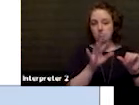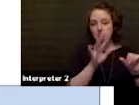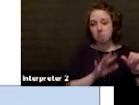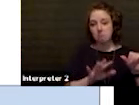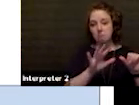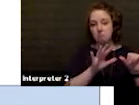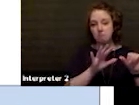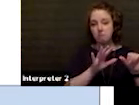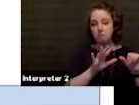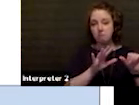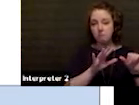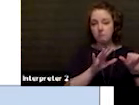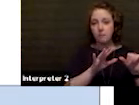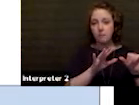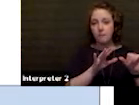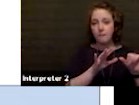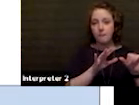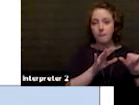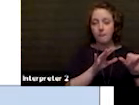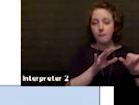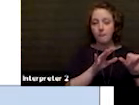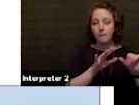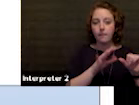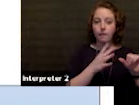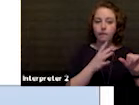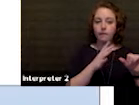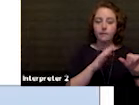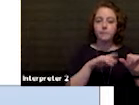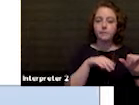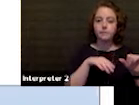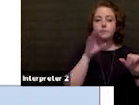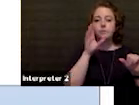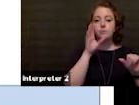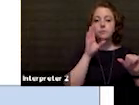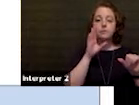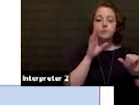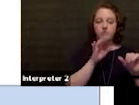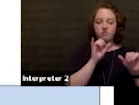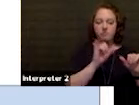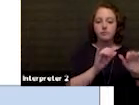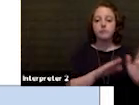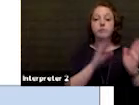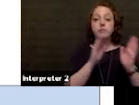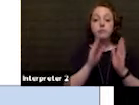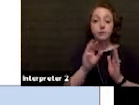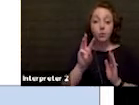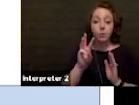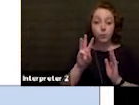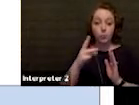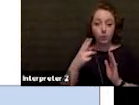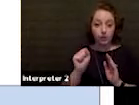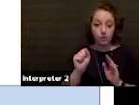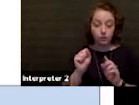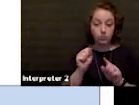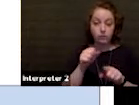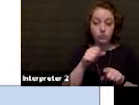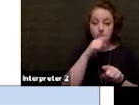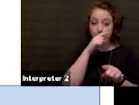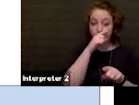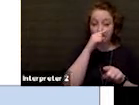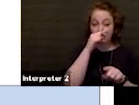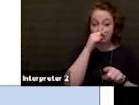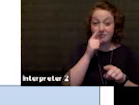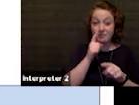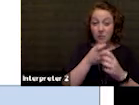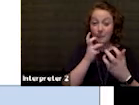that population. If we say, if we're going to do anything at Waco High School, we don't necessarily need to match their